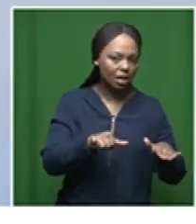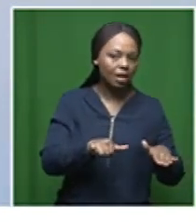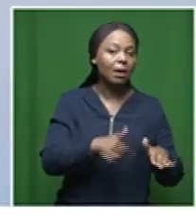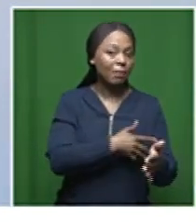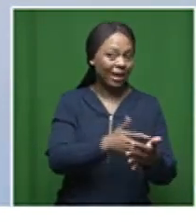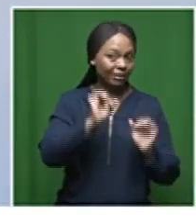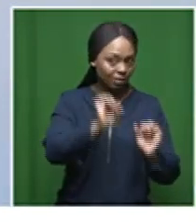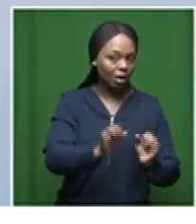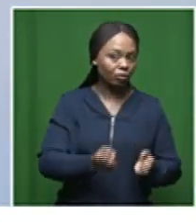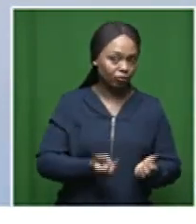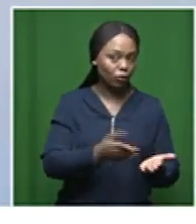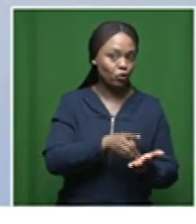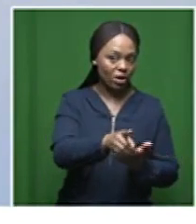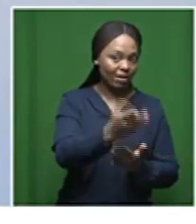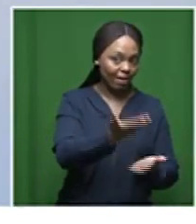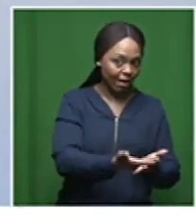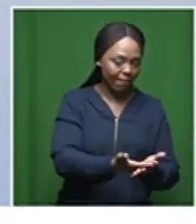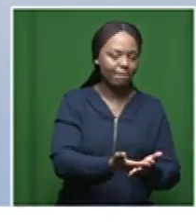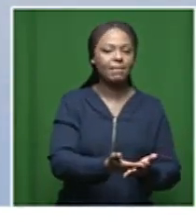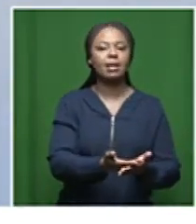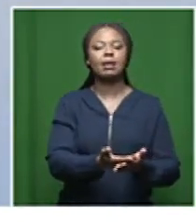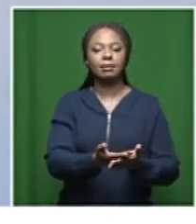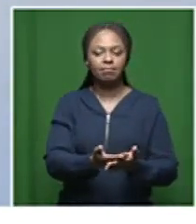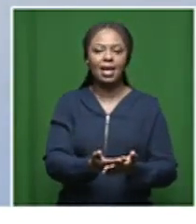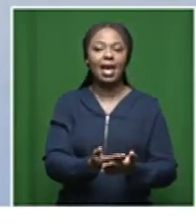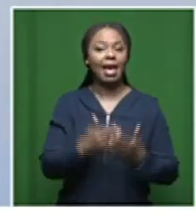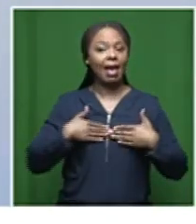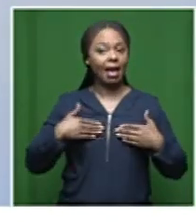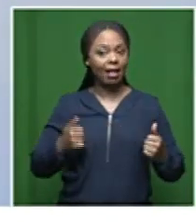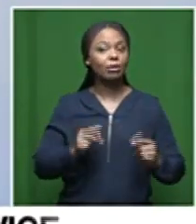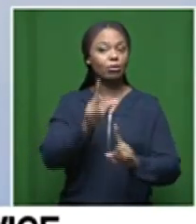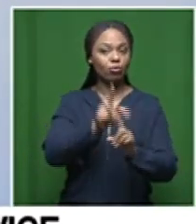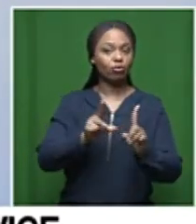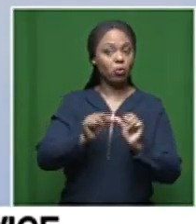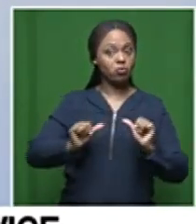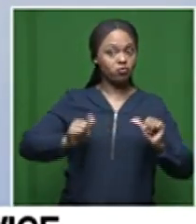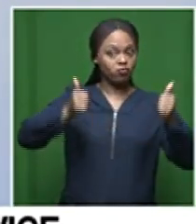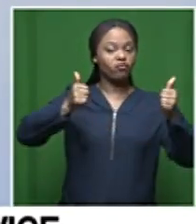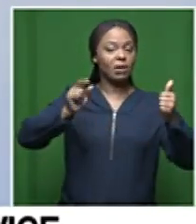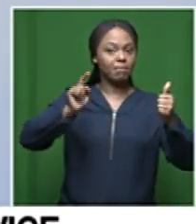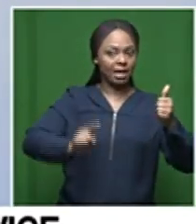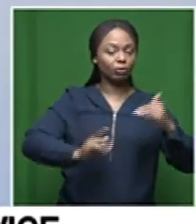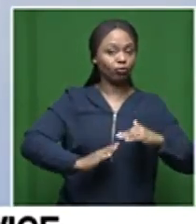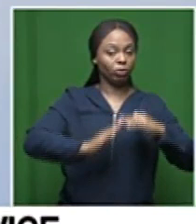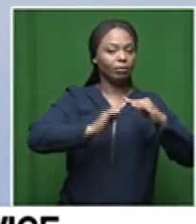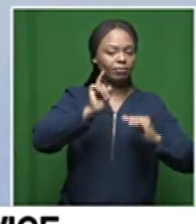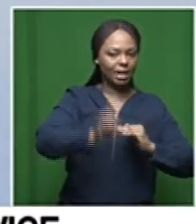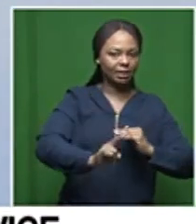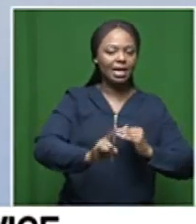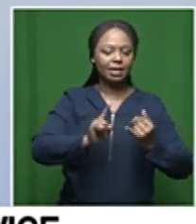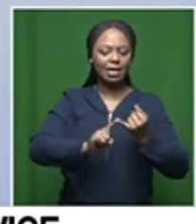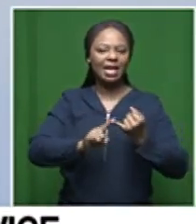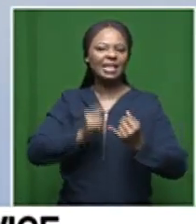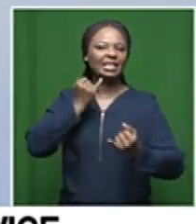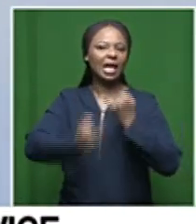just generally be in good health and generally lead also safe sexual lifestyle. So safe